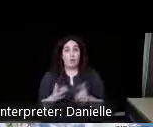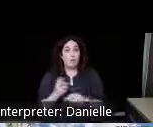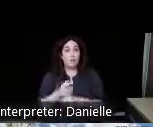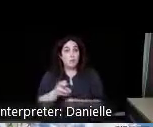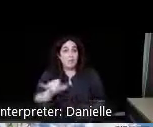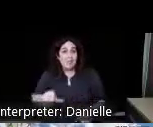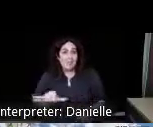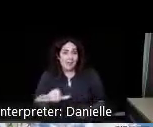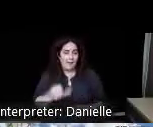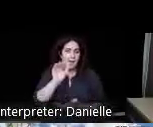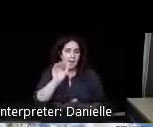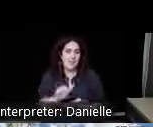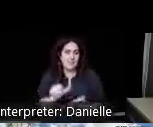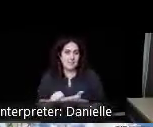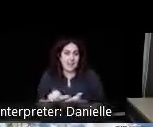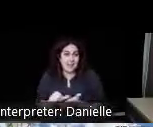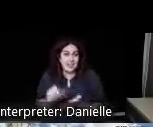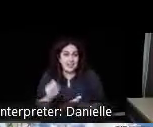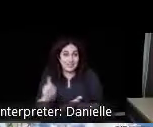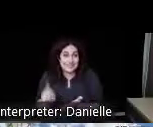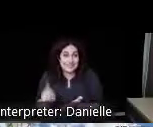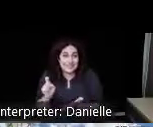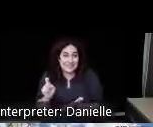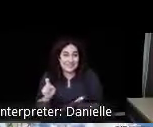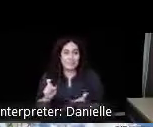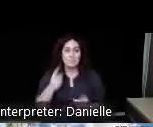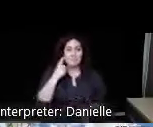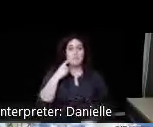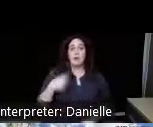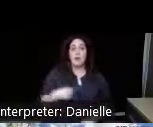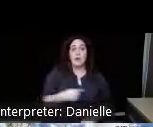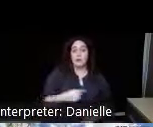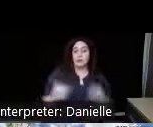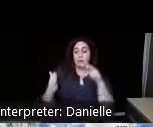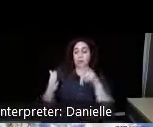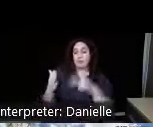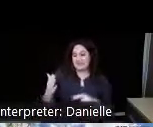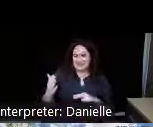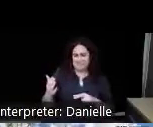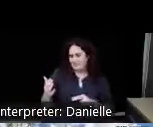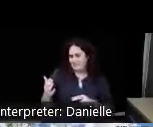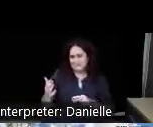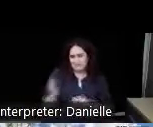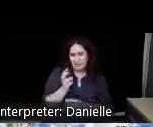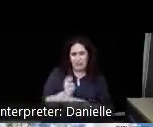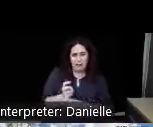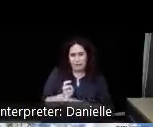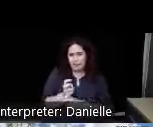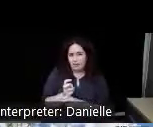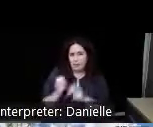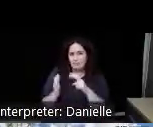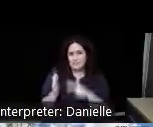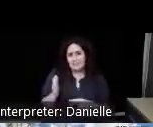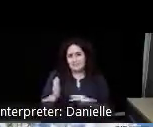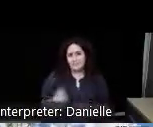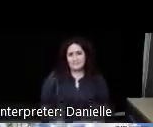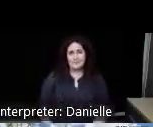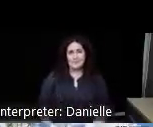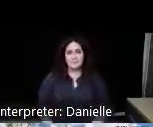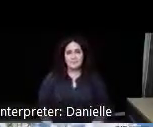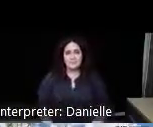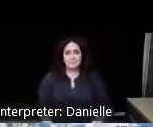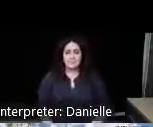but on the reader side of things, now they have a paper that's more difficult to read.